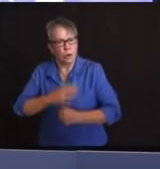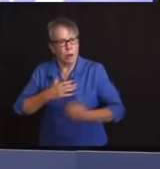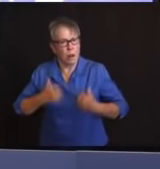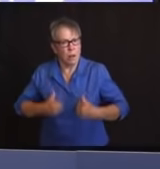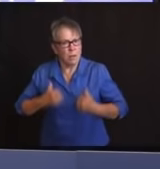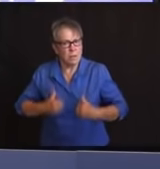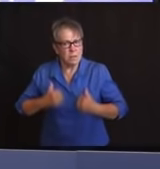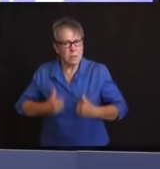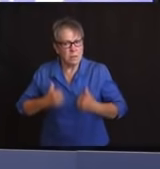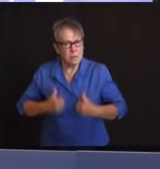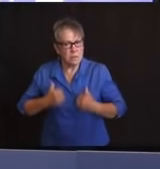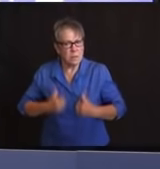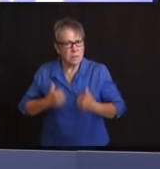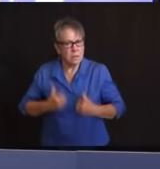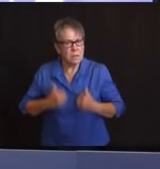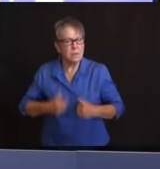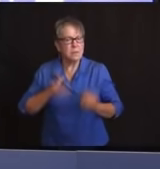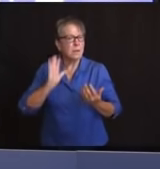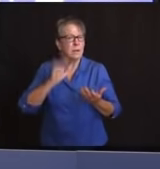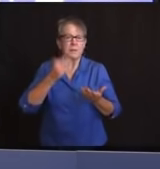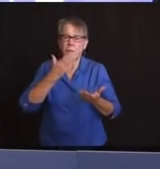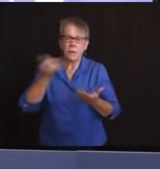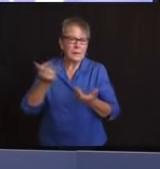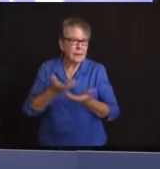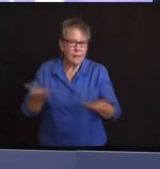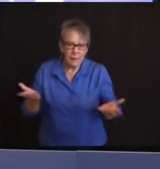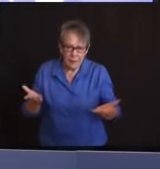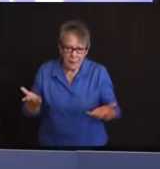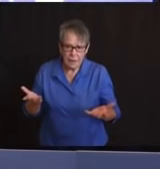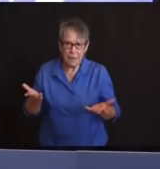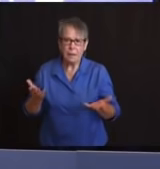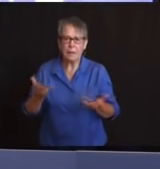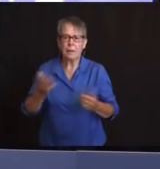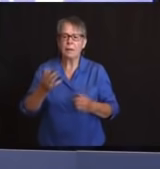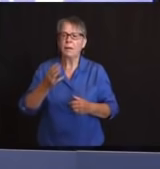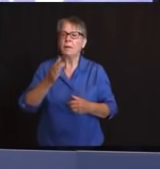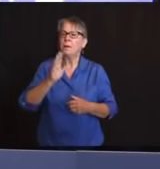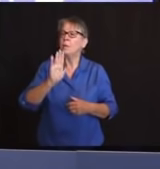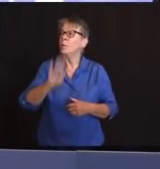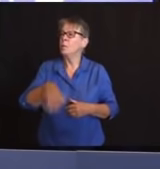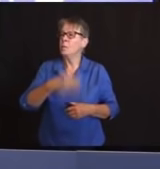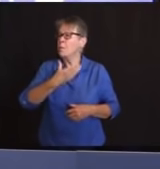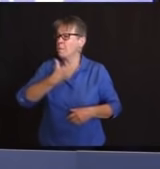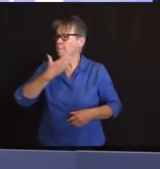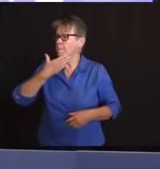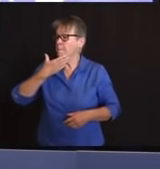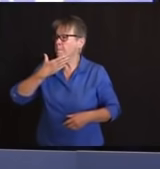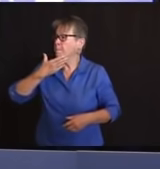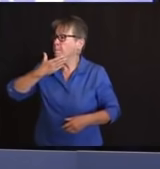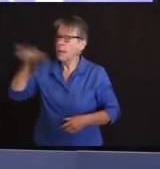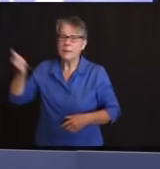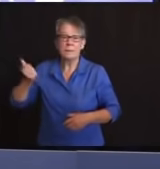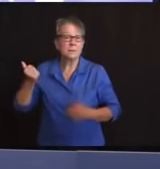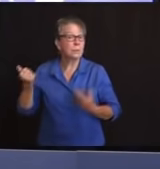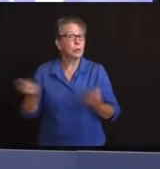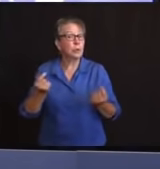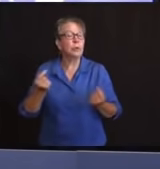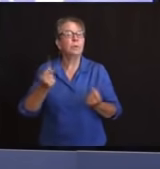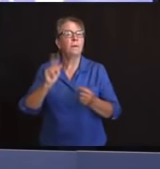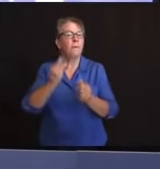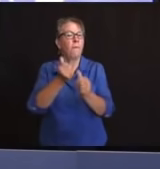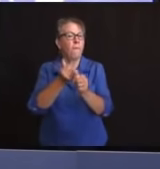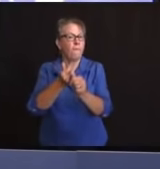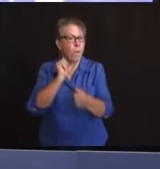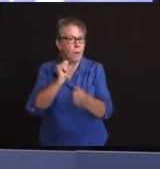health precautions that we keep encouraging to protect your health. Moving on to my daily report, as the